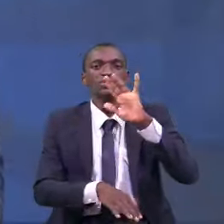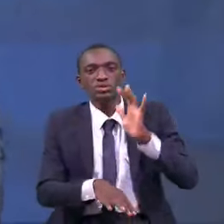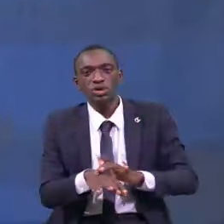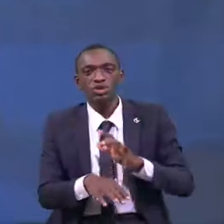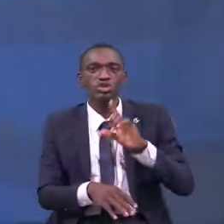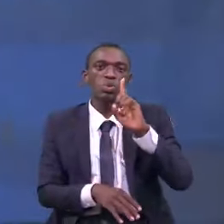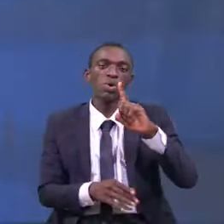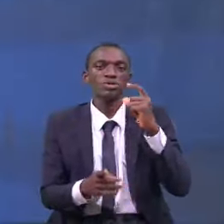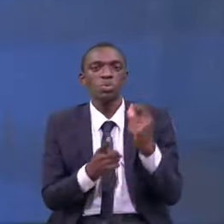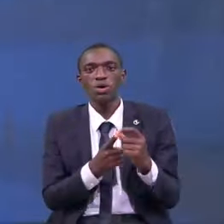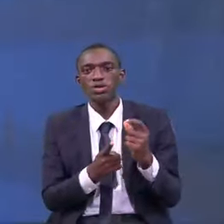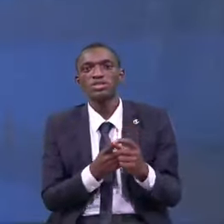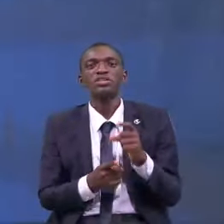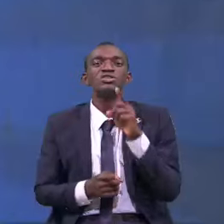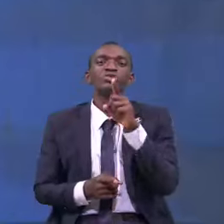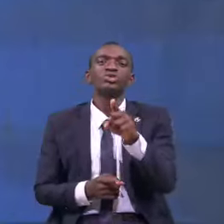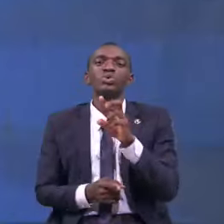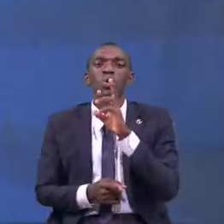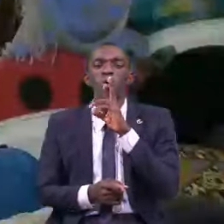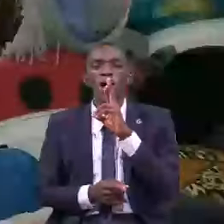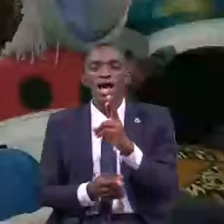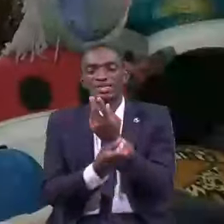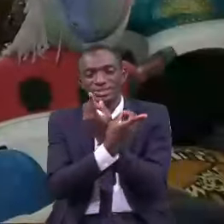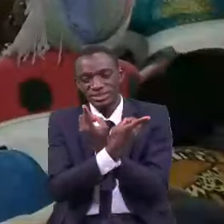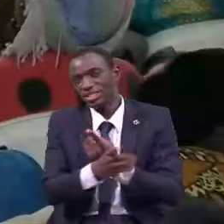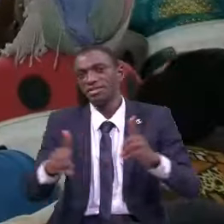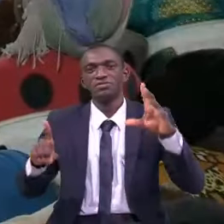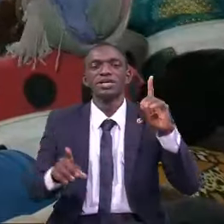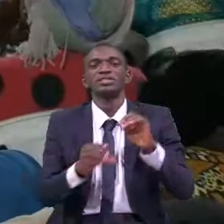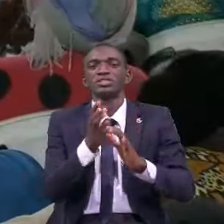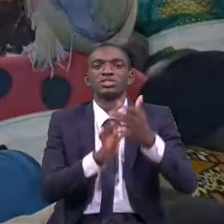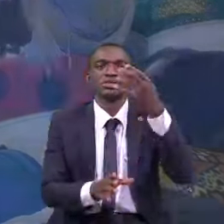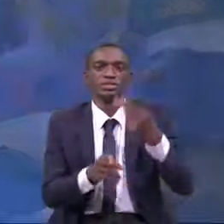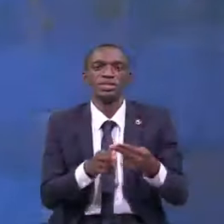one word, you are delivered.